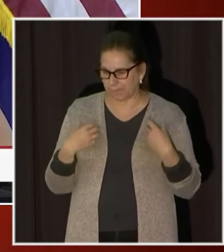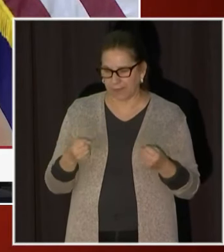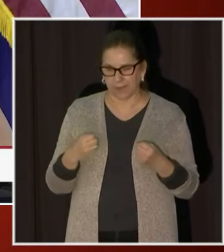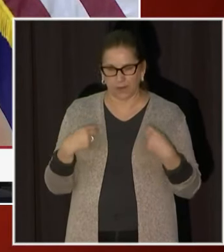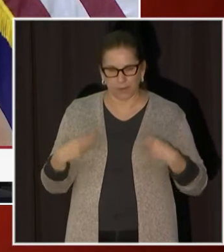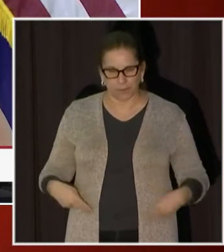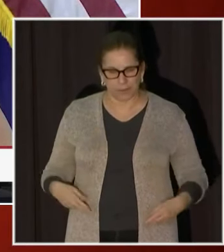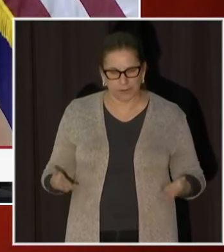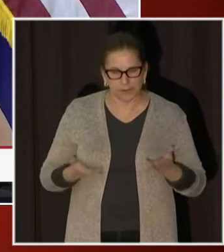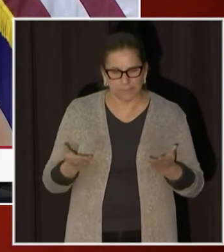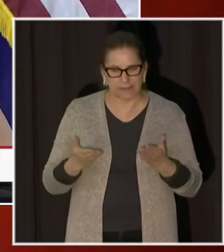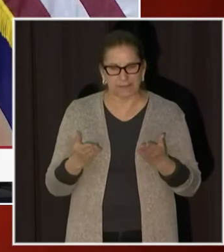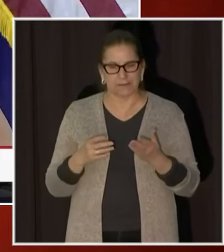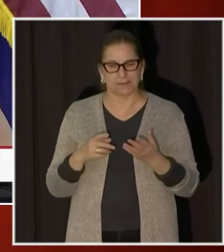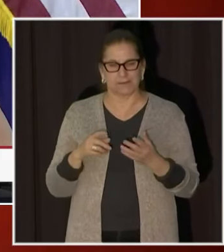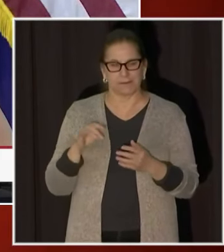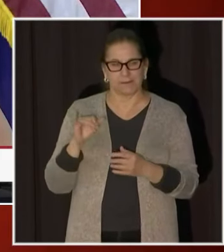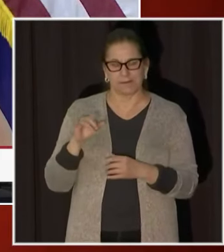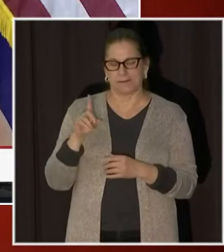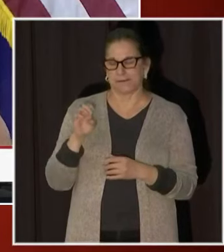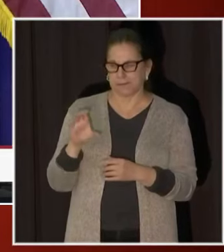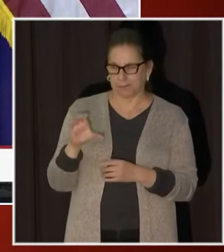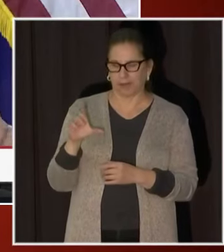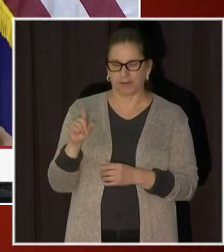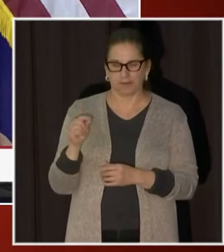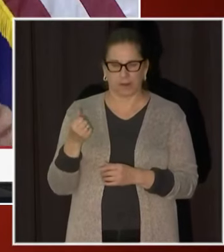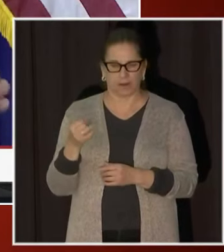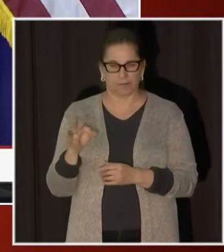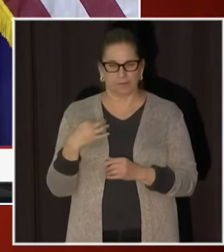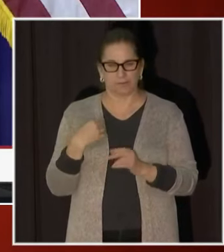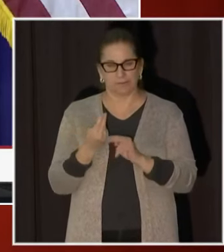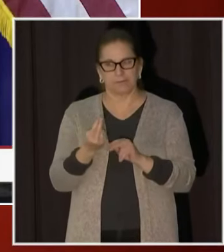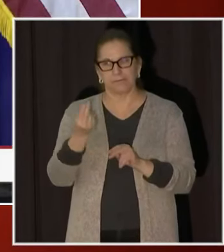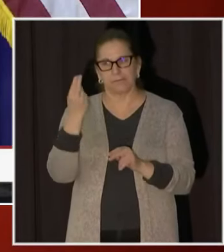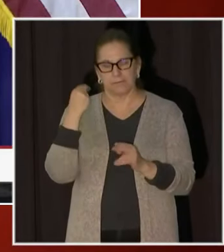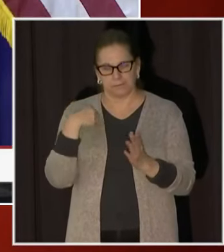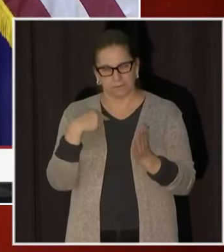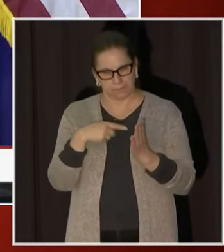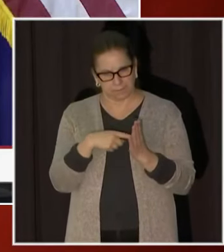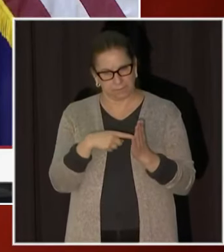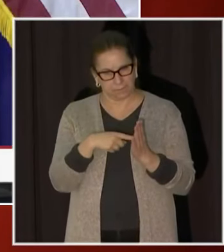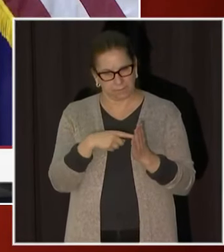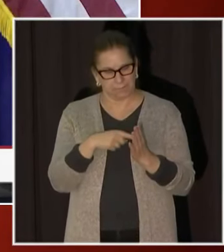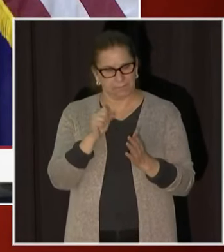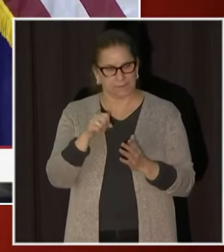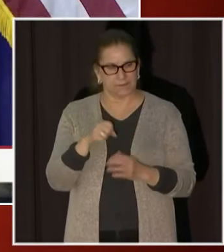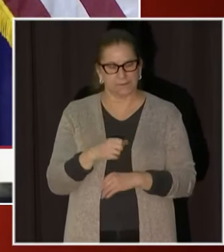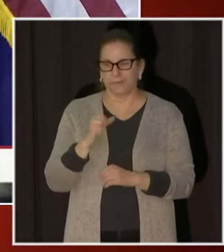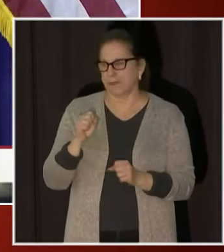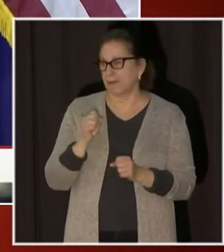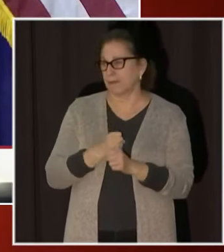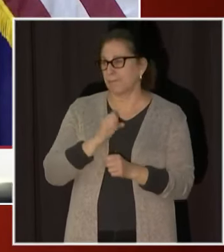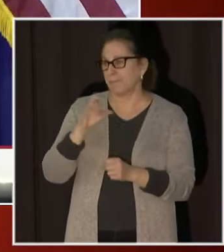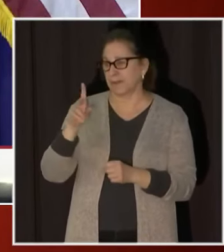in December of 2019. But we can look back in our records and get back to you on that. Thank you very